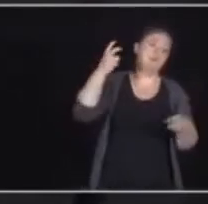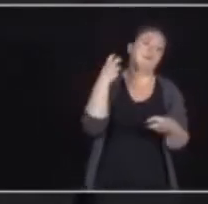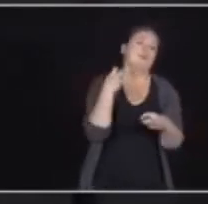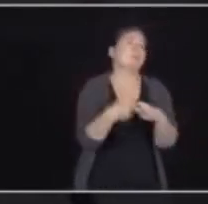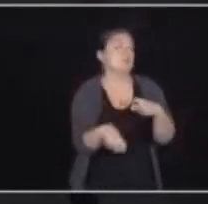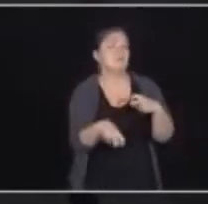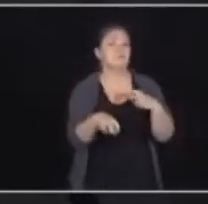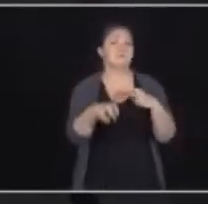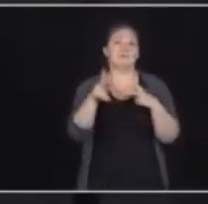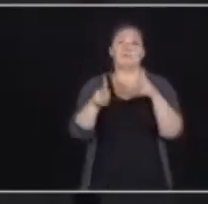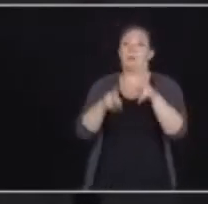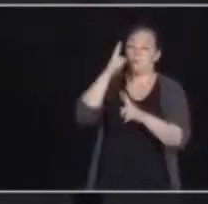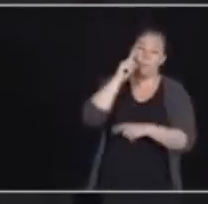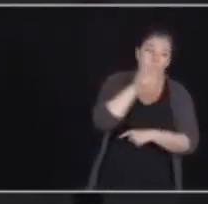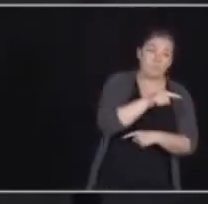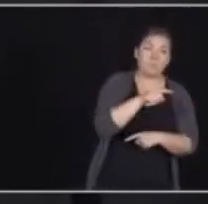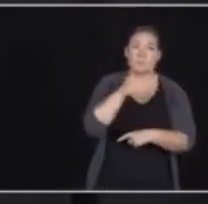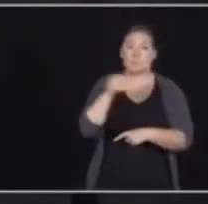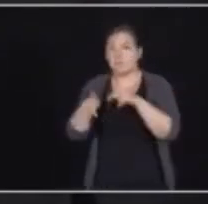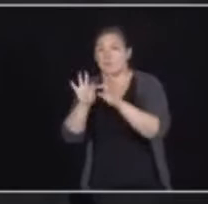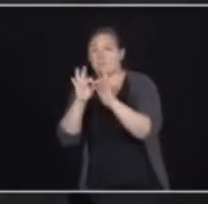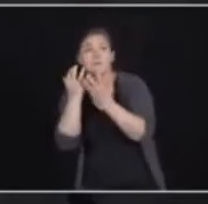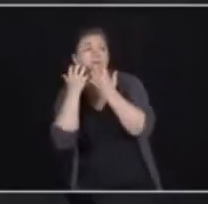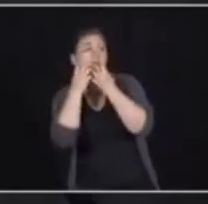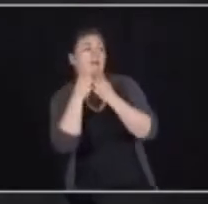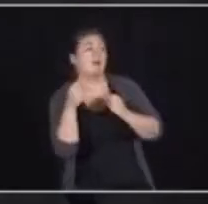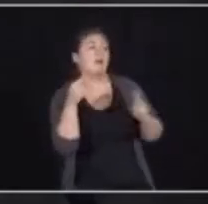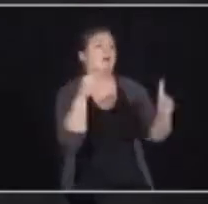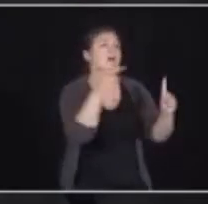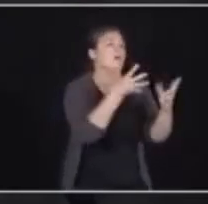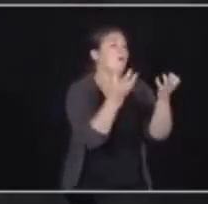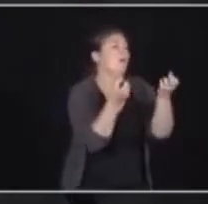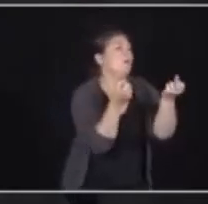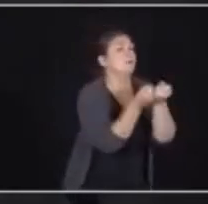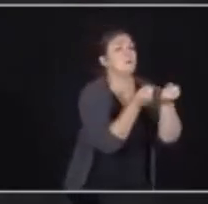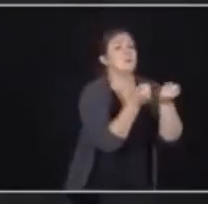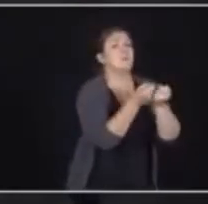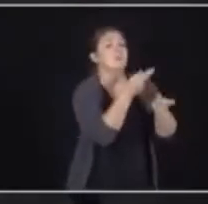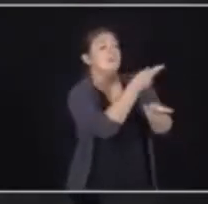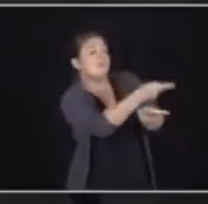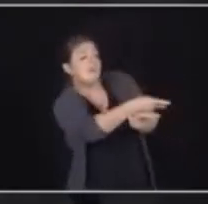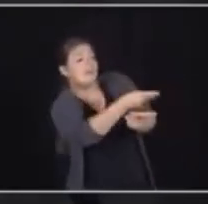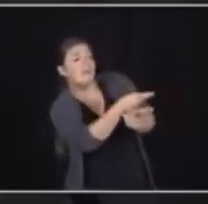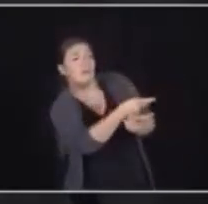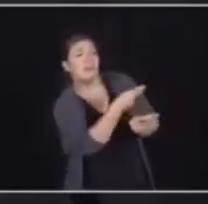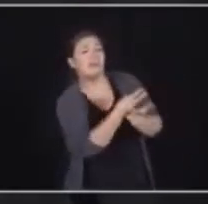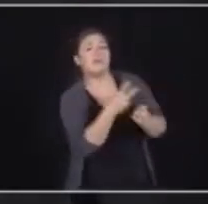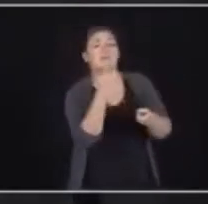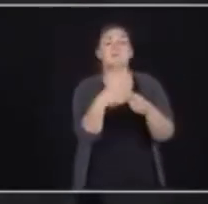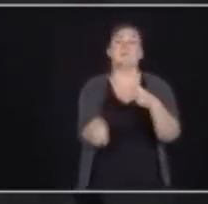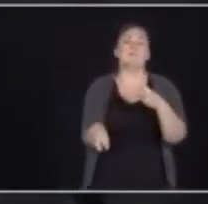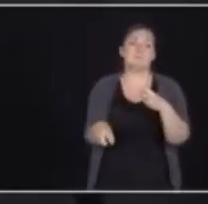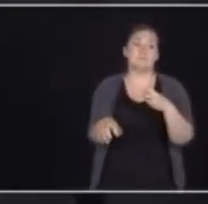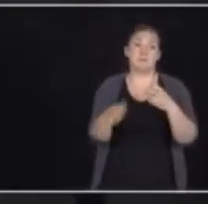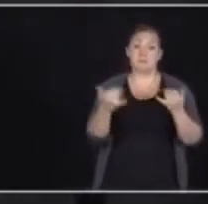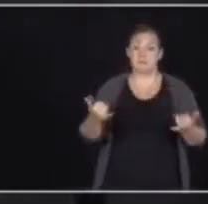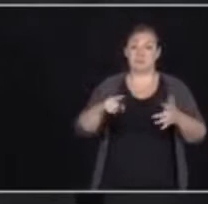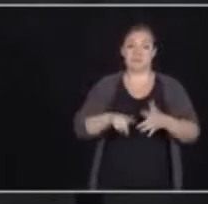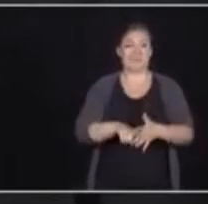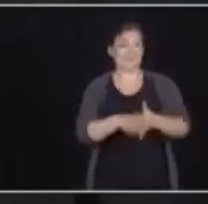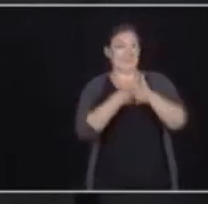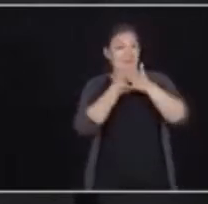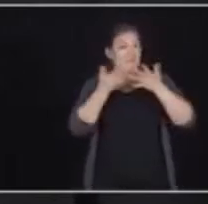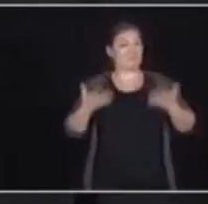many, including loved ones, essential caregivers, and families. Effective immediately, up to 2 people